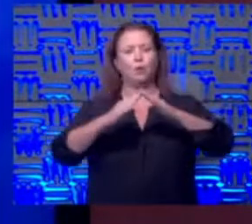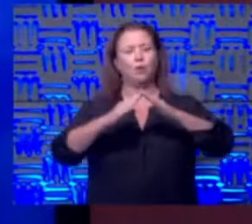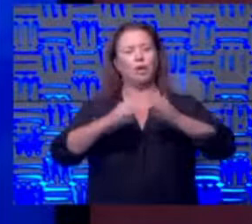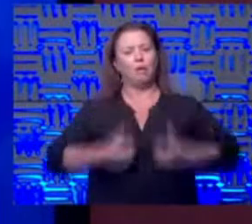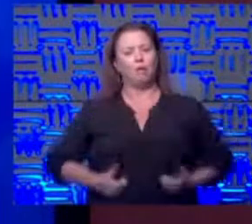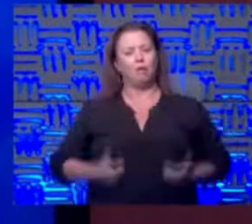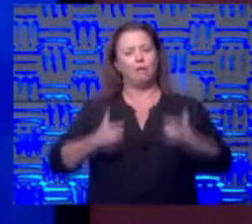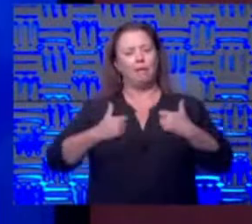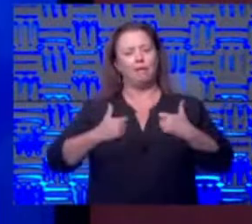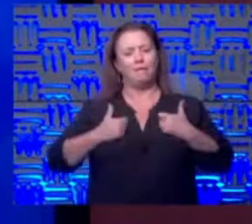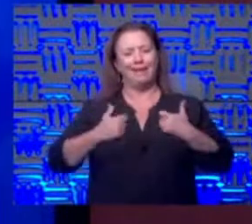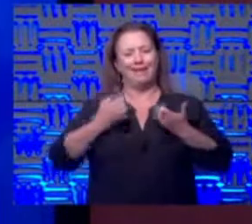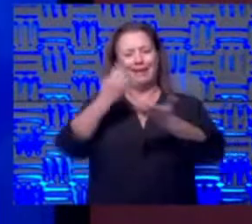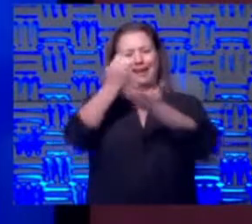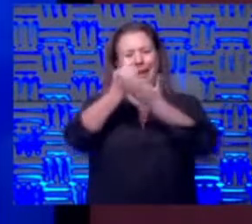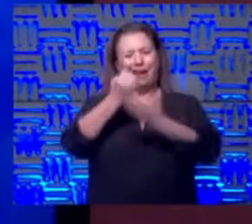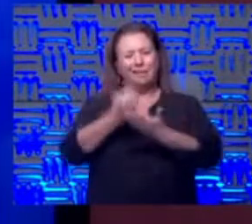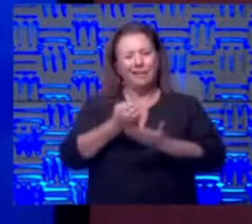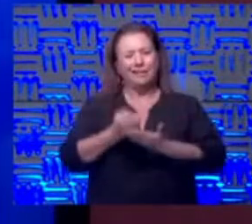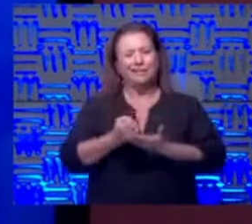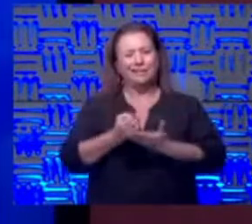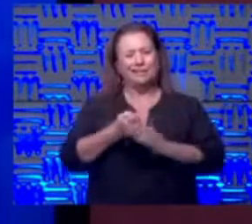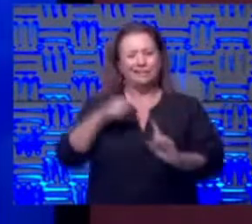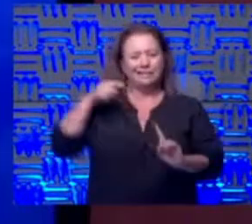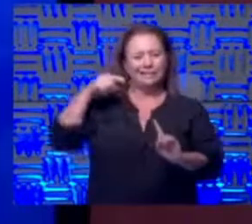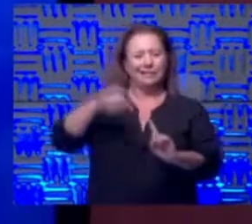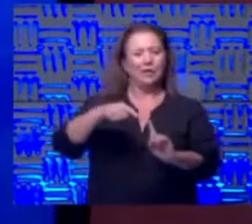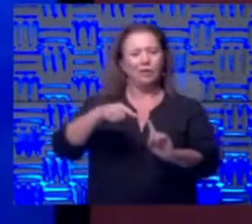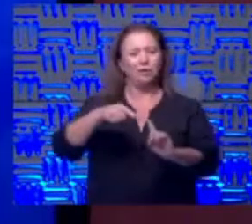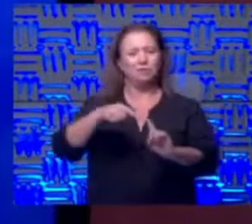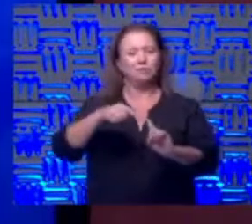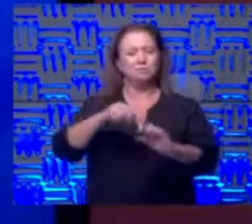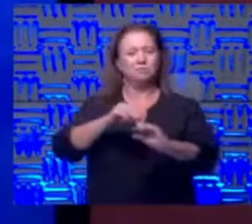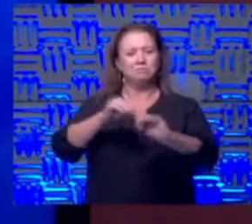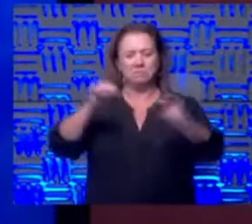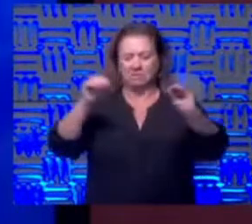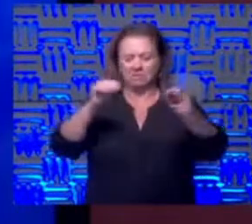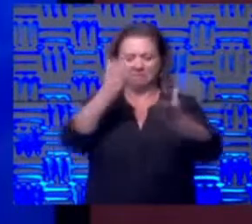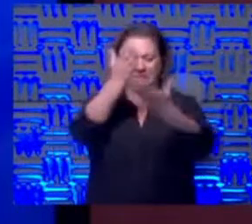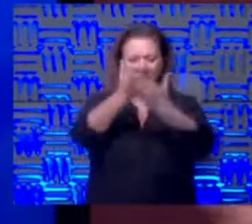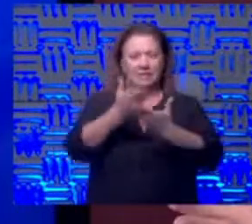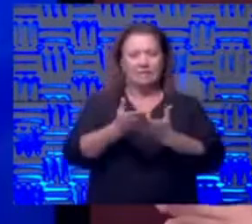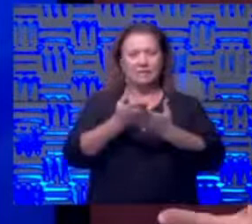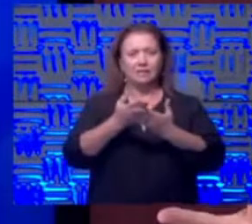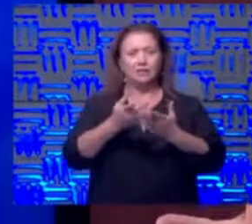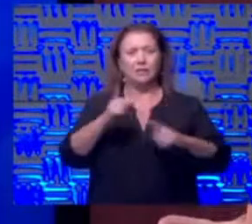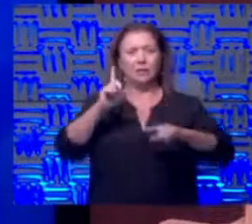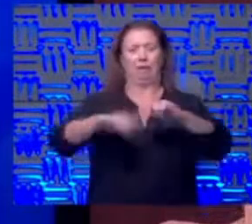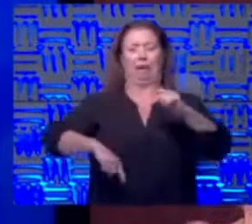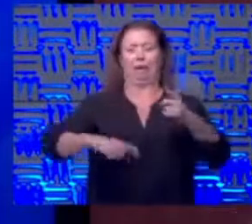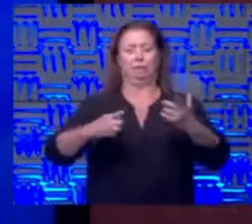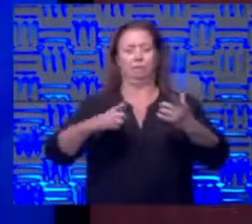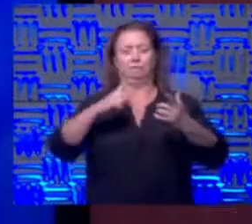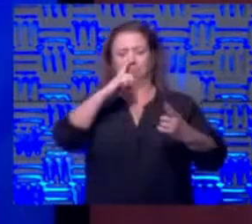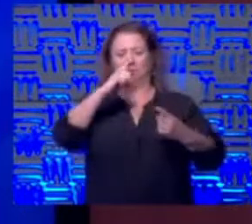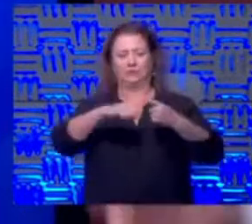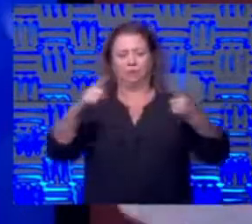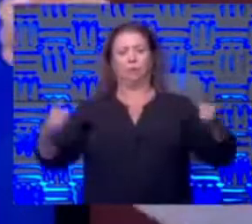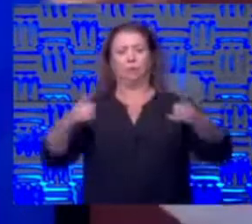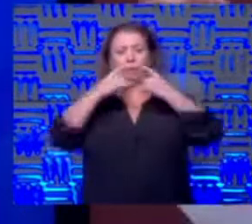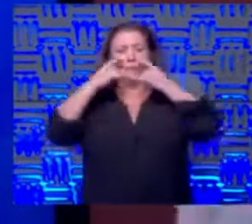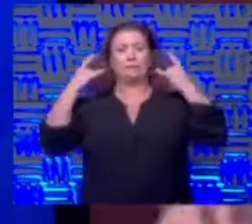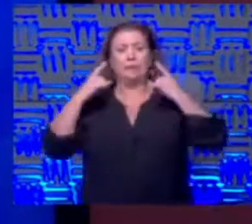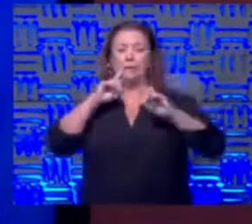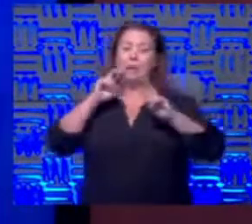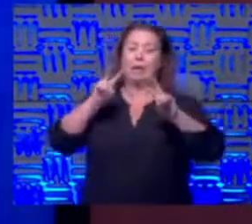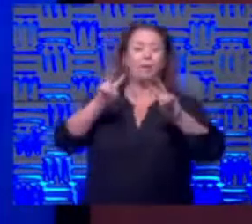And the evidence is incontrovertible, meaning You just can't contest it. Mm-hmm. And if you don't believe it, take